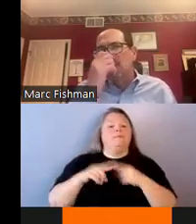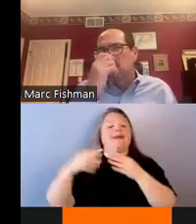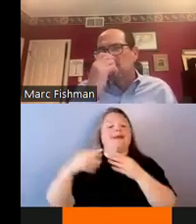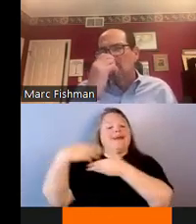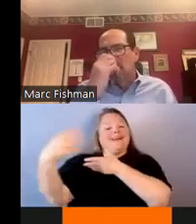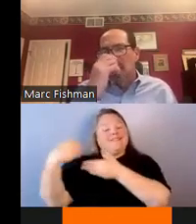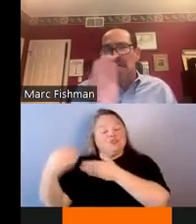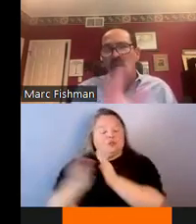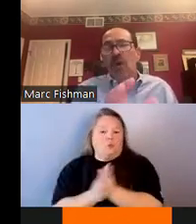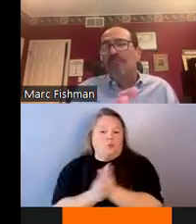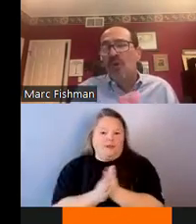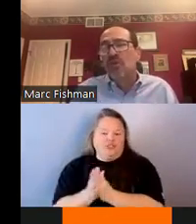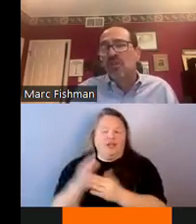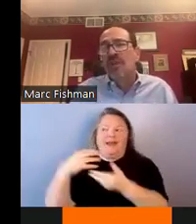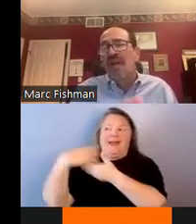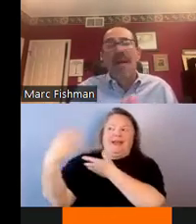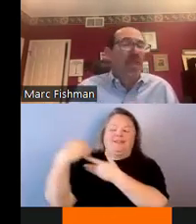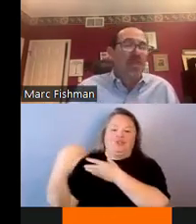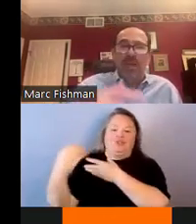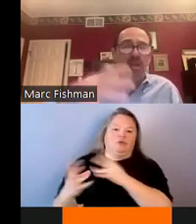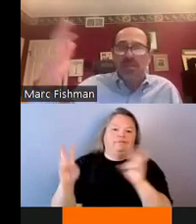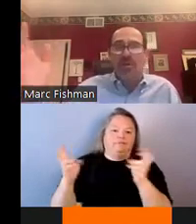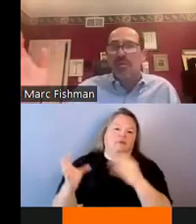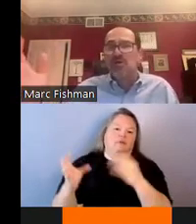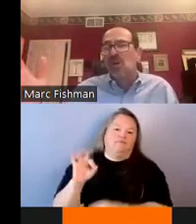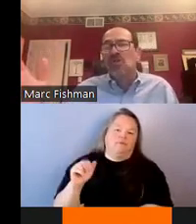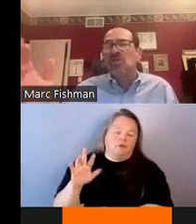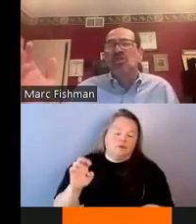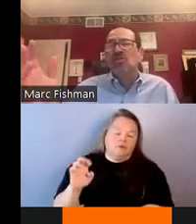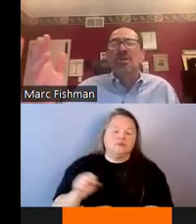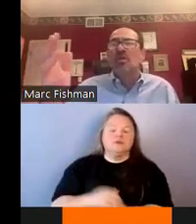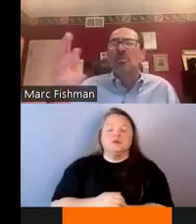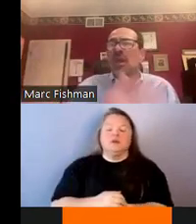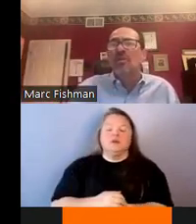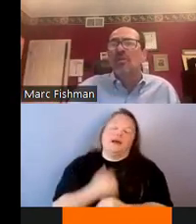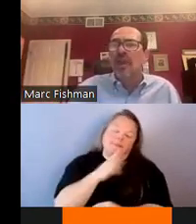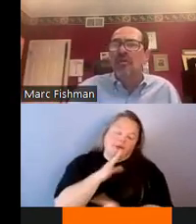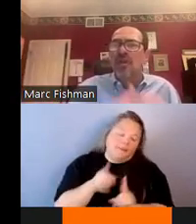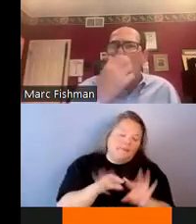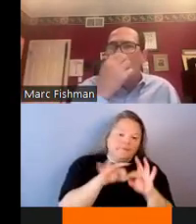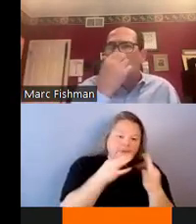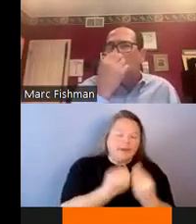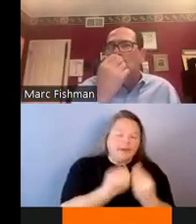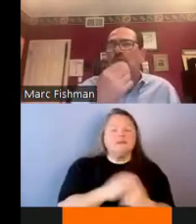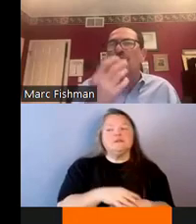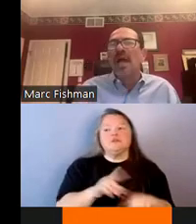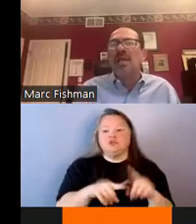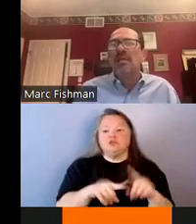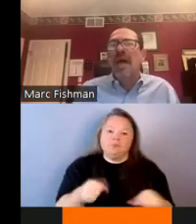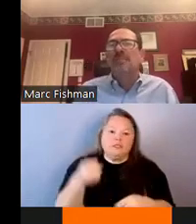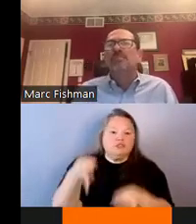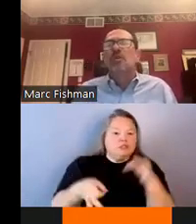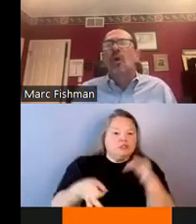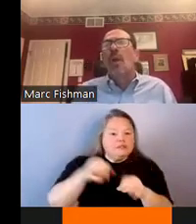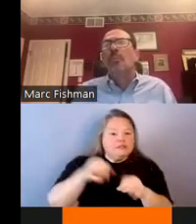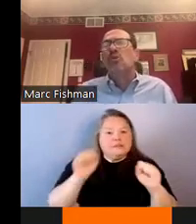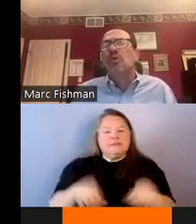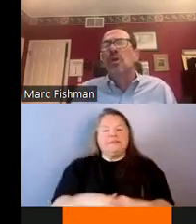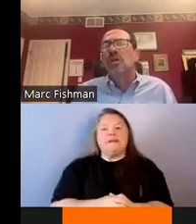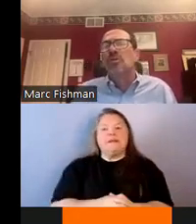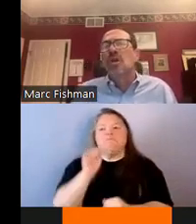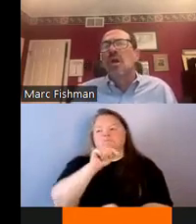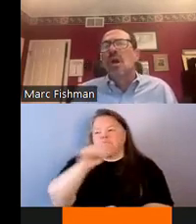sources of leverage, and here I'm focusing on family, but it could be the criminal justice system, it could be other things where you find that